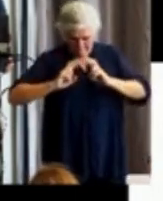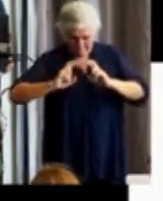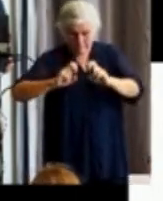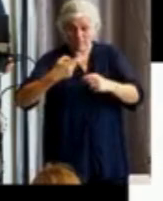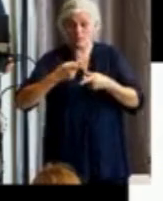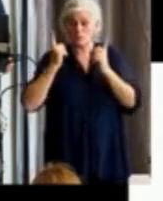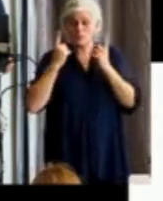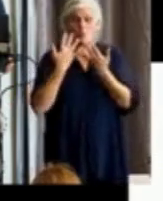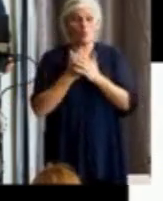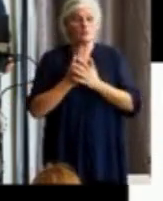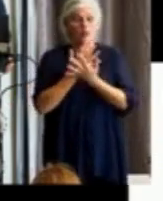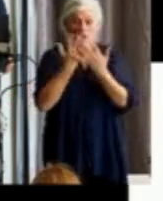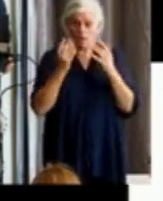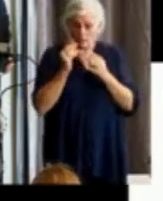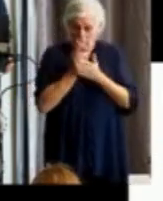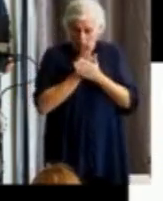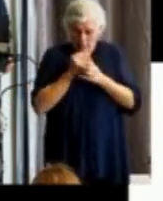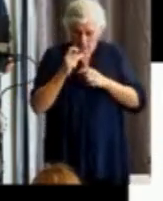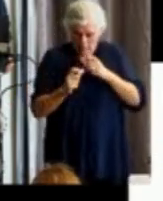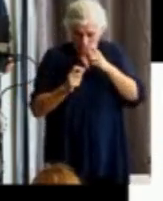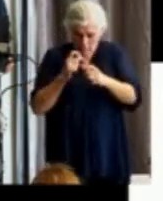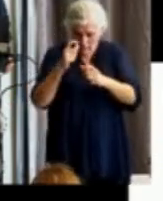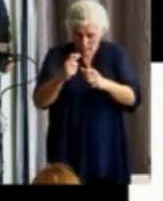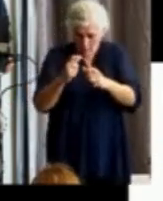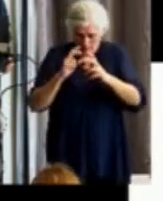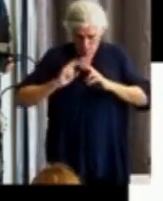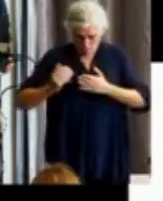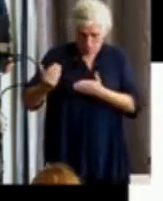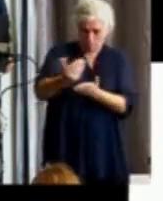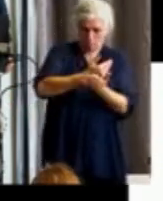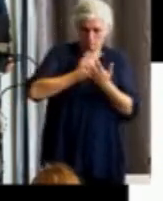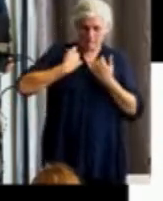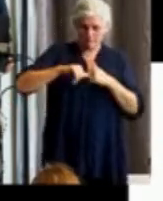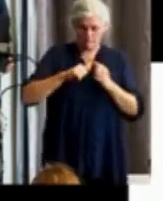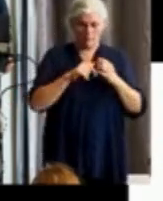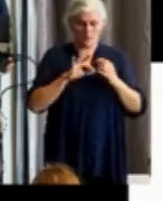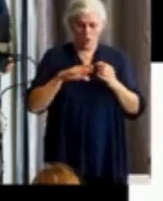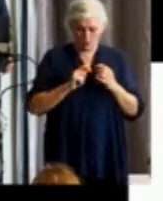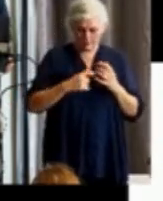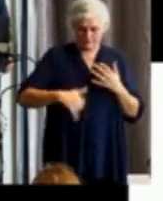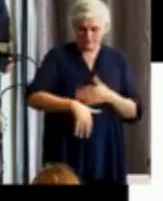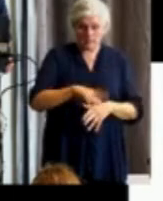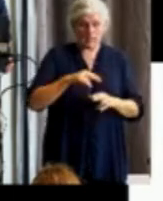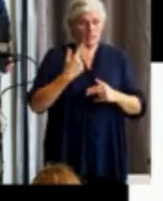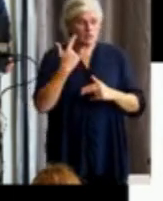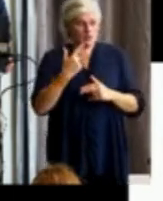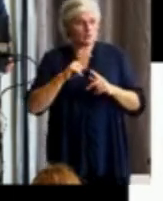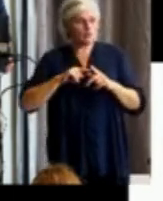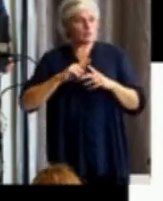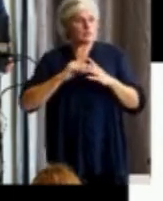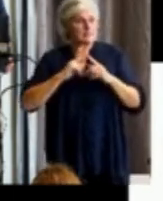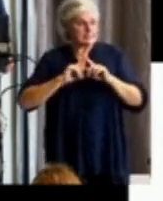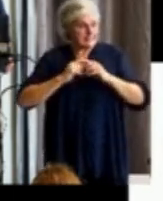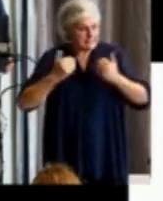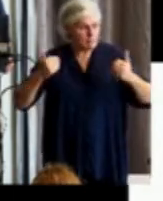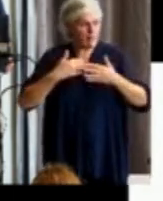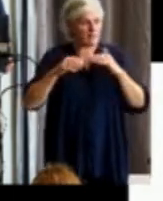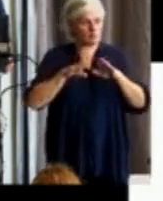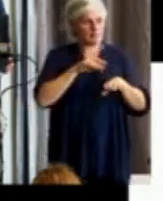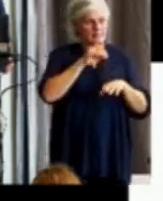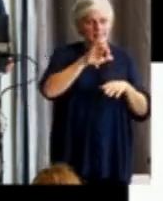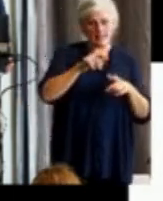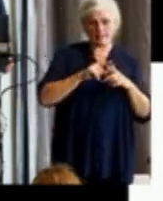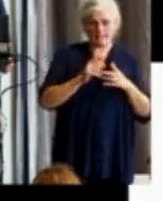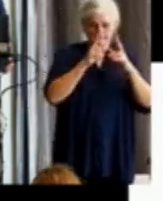we basically have a load of fragments of DNA that we've collected from the gut microbiome. We can do 2 separate things with this DNA. One, we